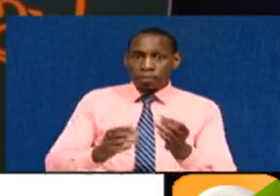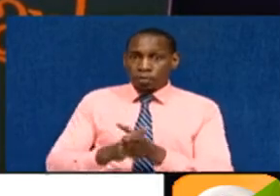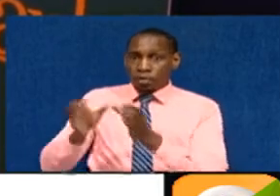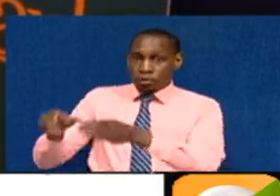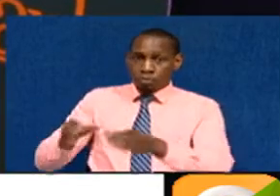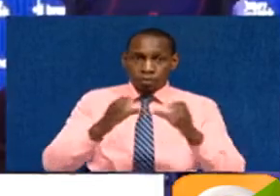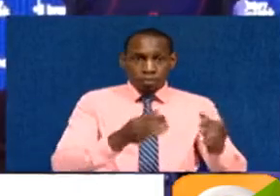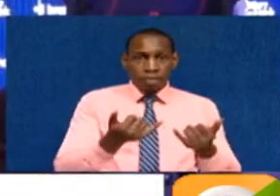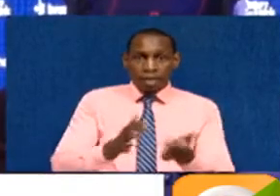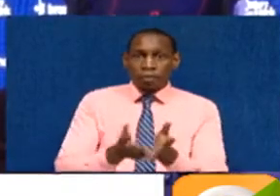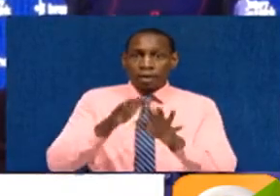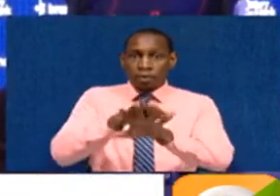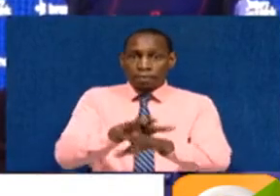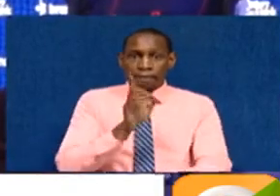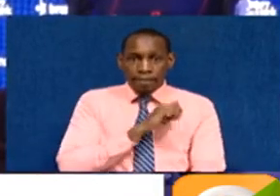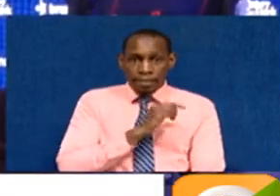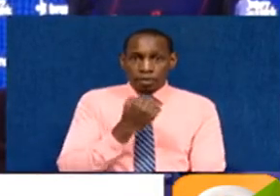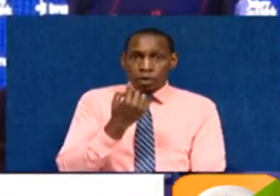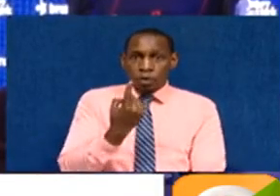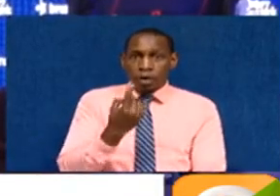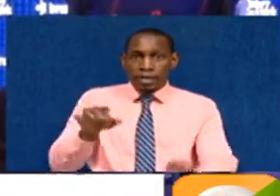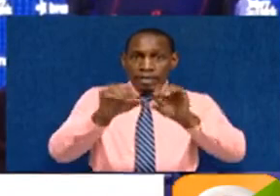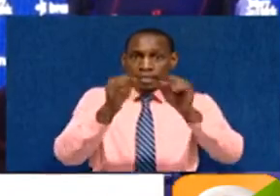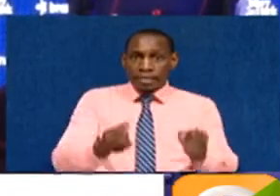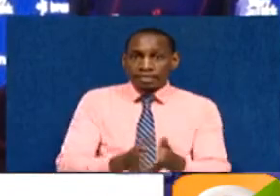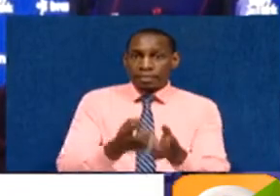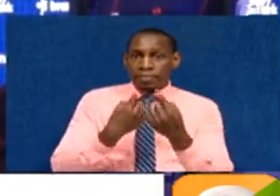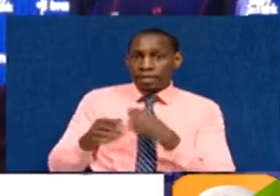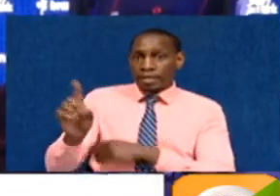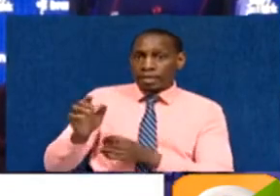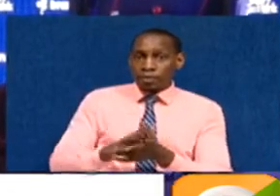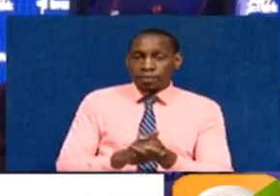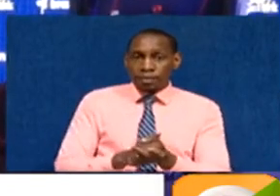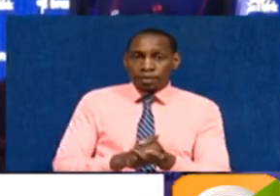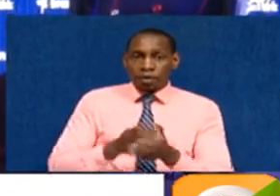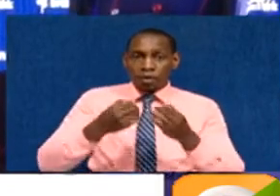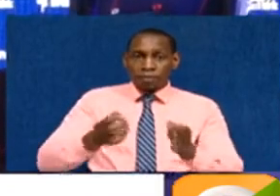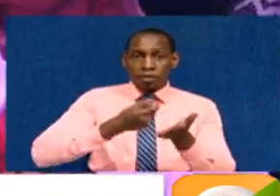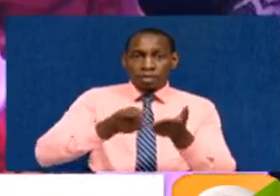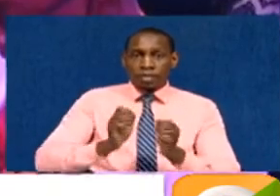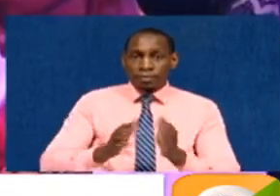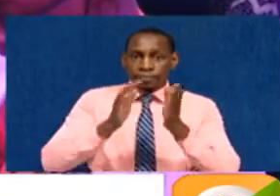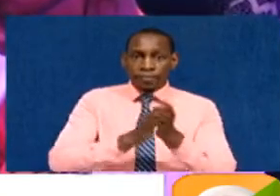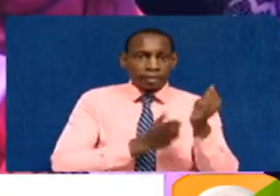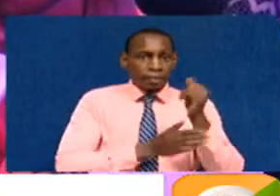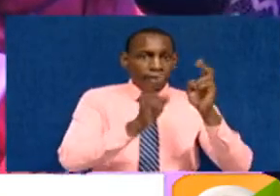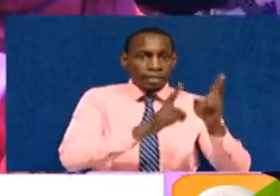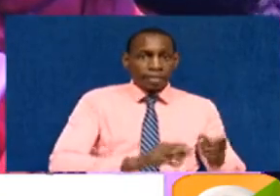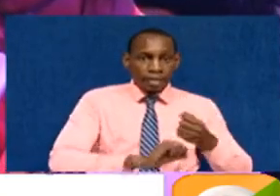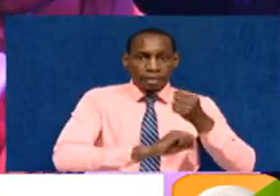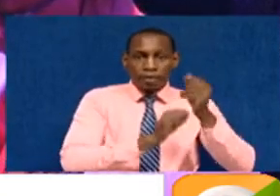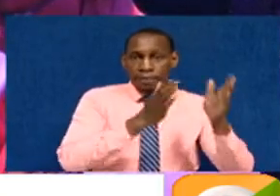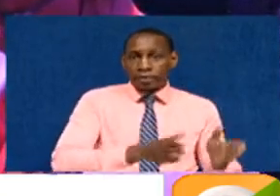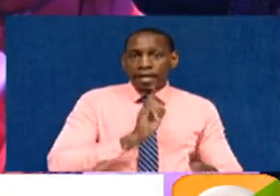and Century will be integrated into one system. Speaking in Nairobi at the formal signing ceremony, Branch International founder